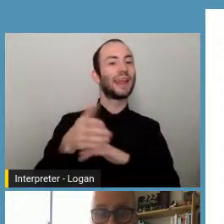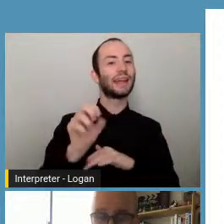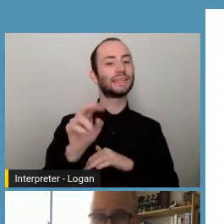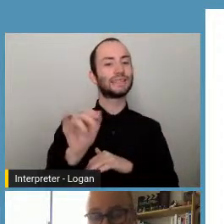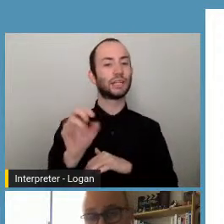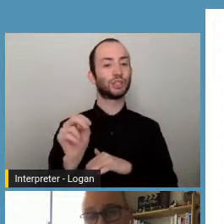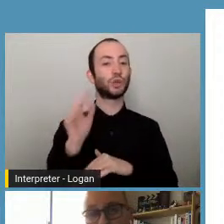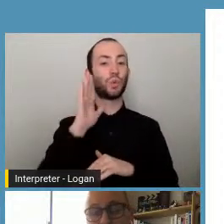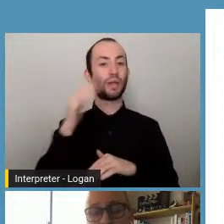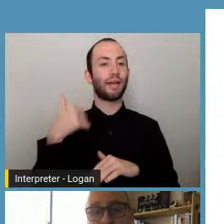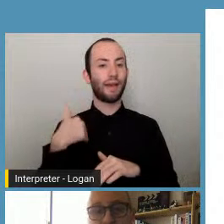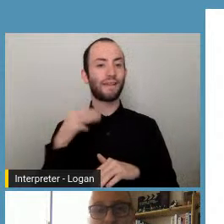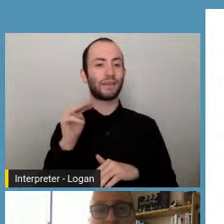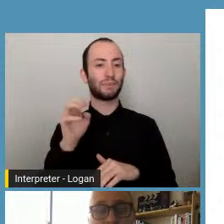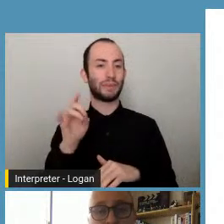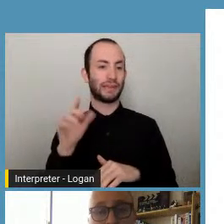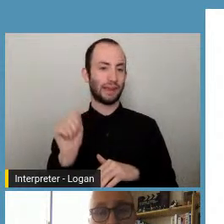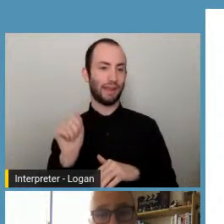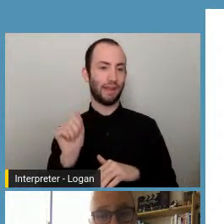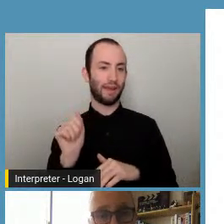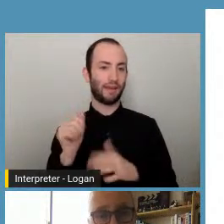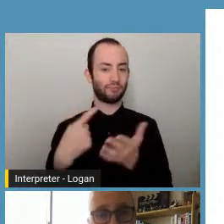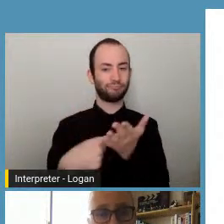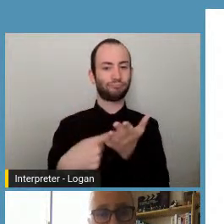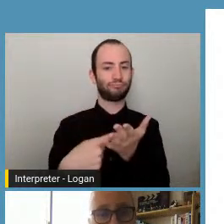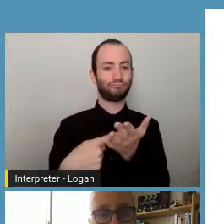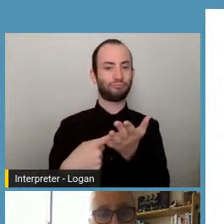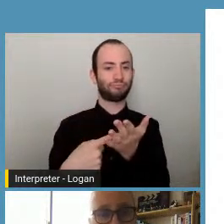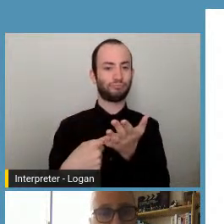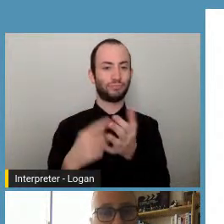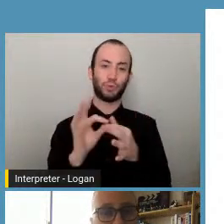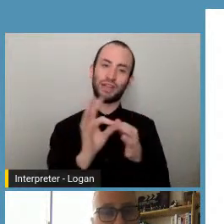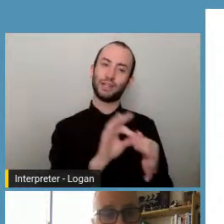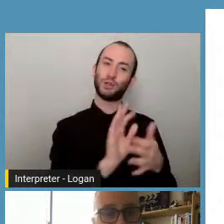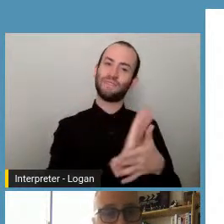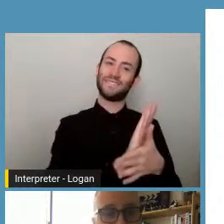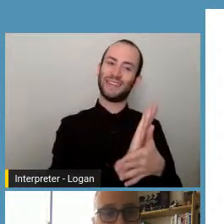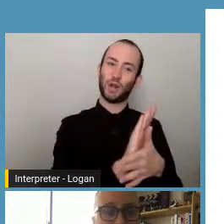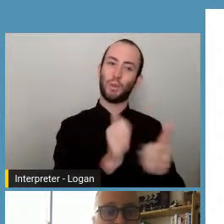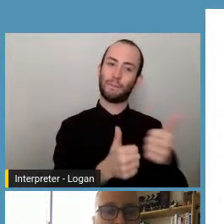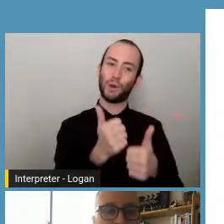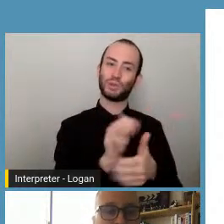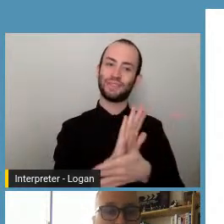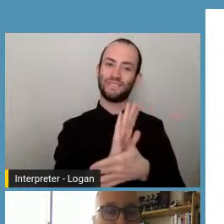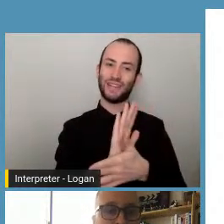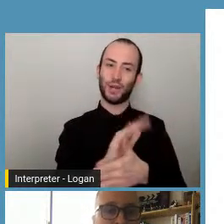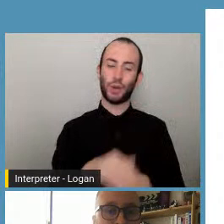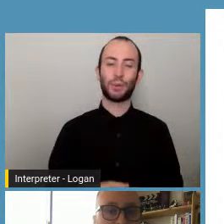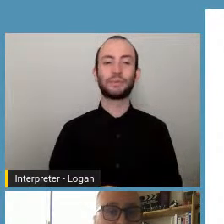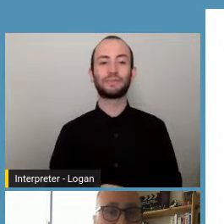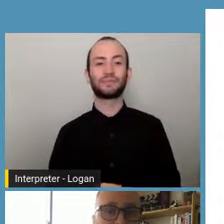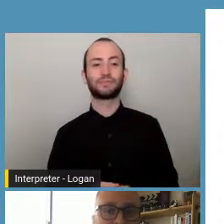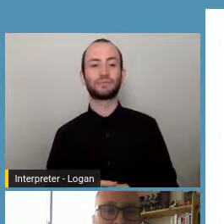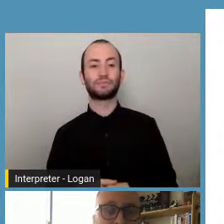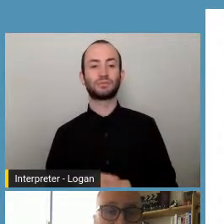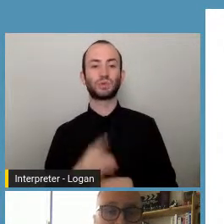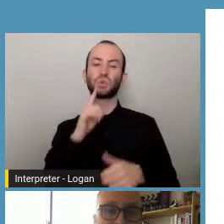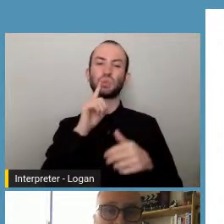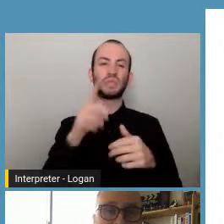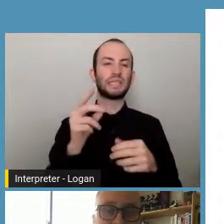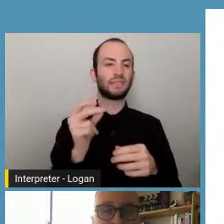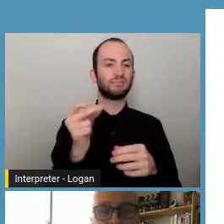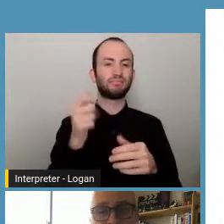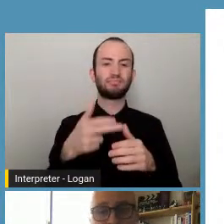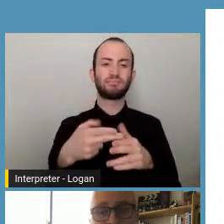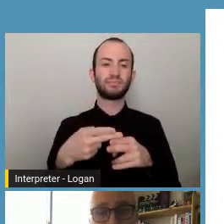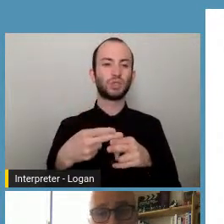media affordances, particularly around video, but just in sort of very quick summary, or preview, let's make sure that we